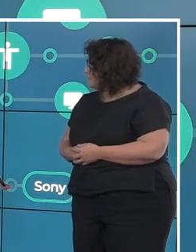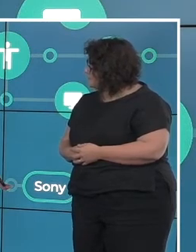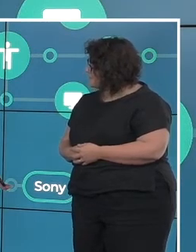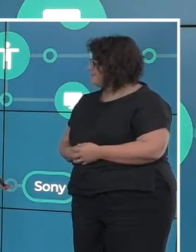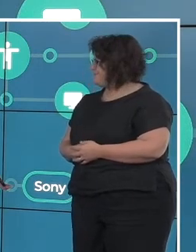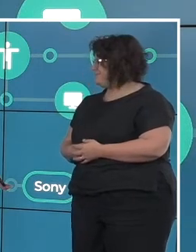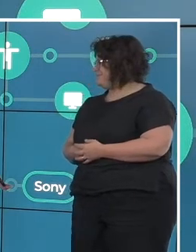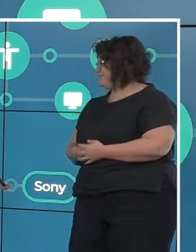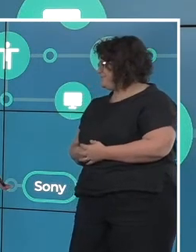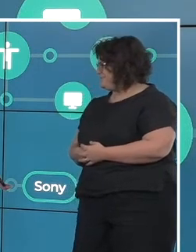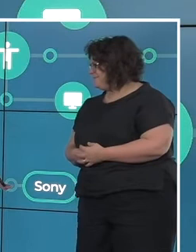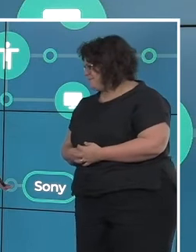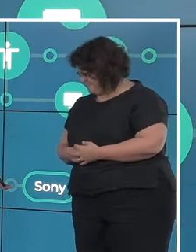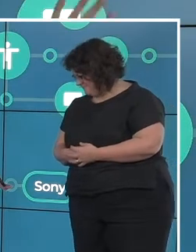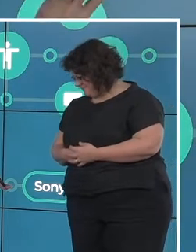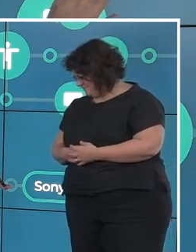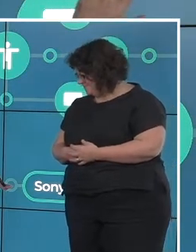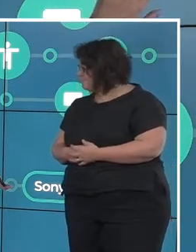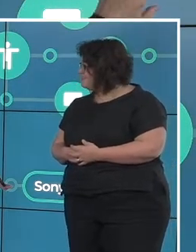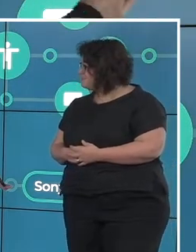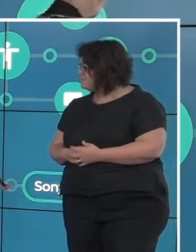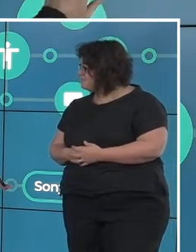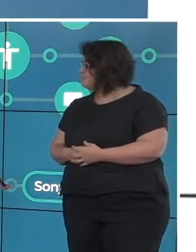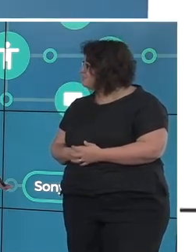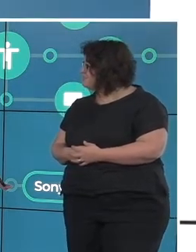Now my hands are free.